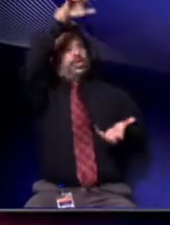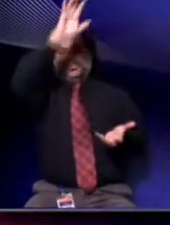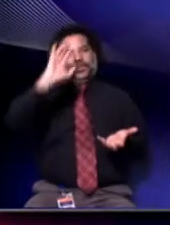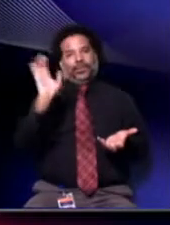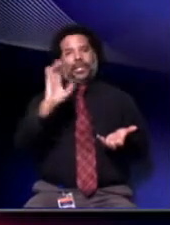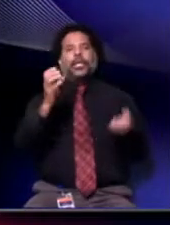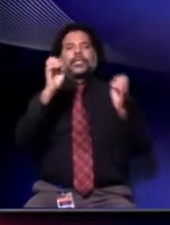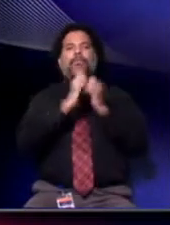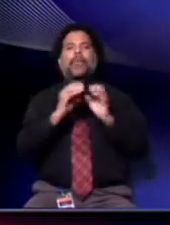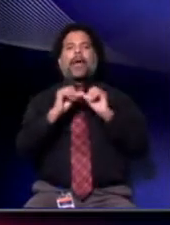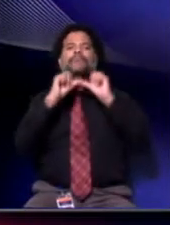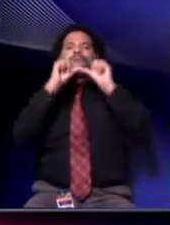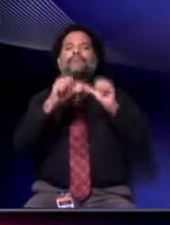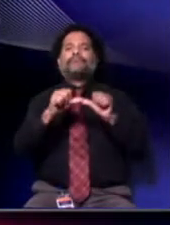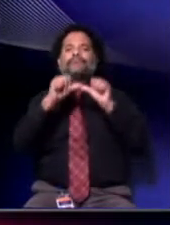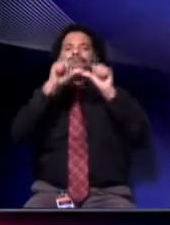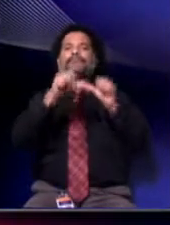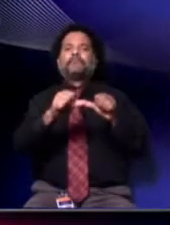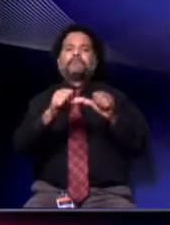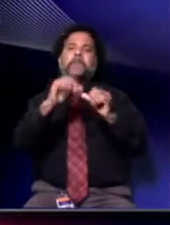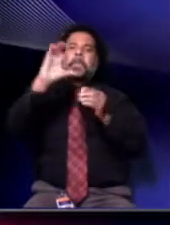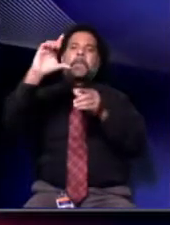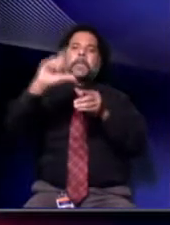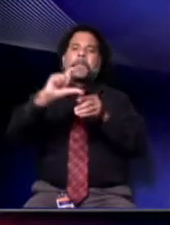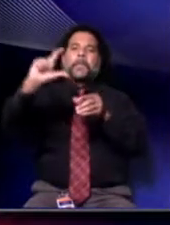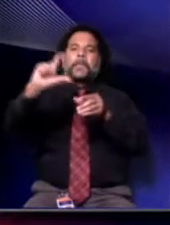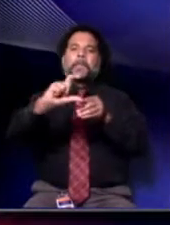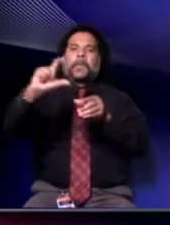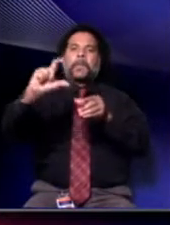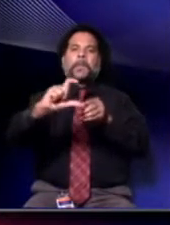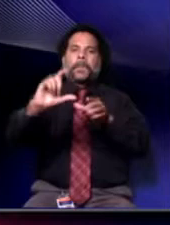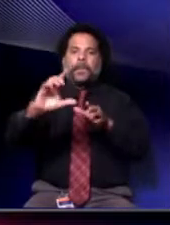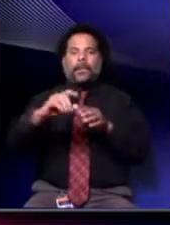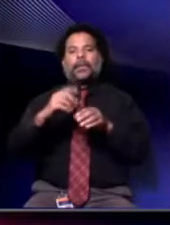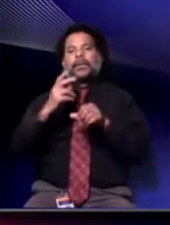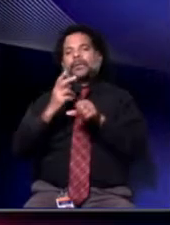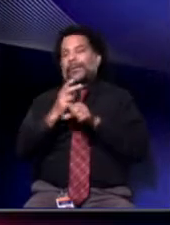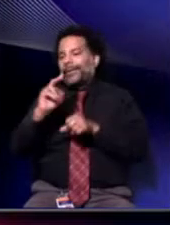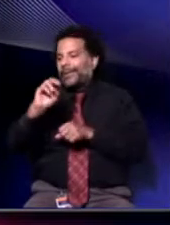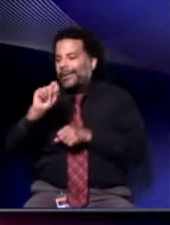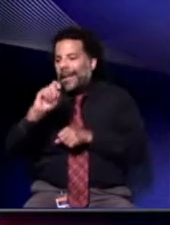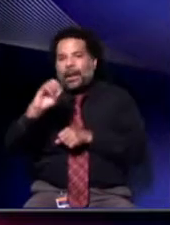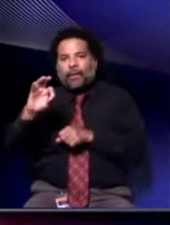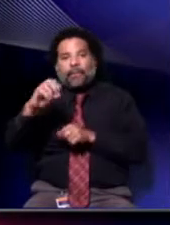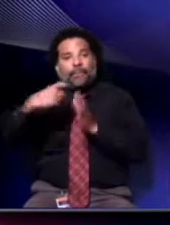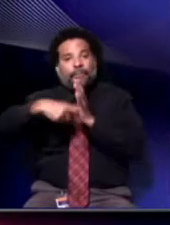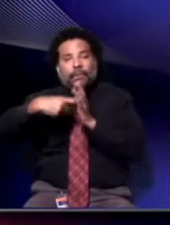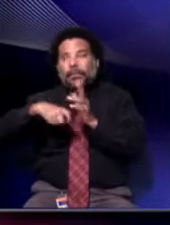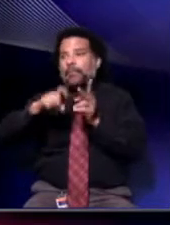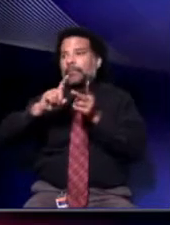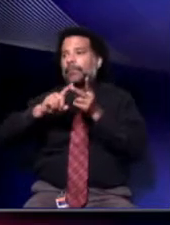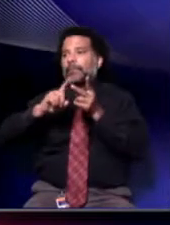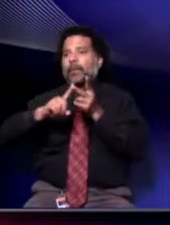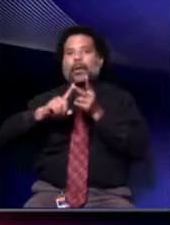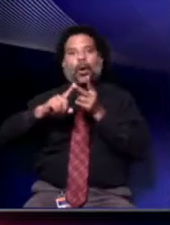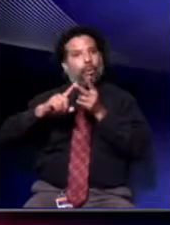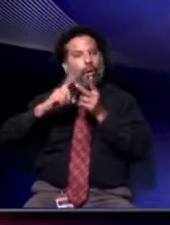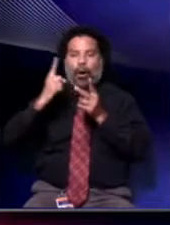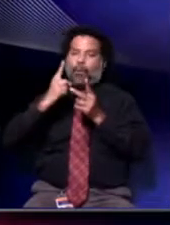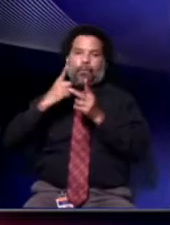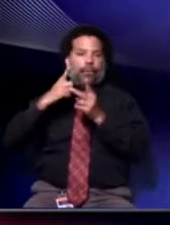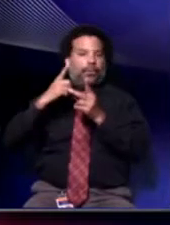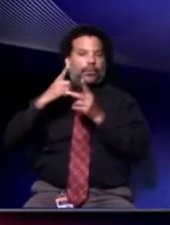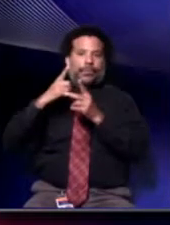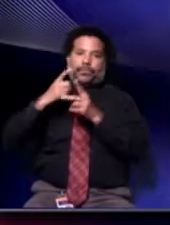Utilizing a widely accepted benchmark, net of fees, we have outperformed going